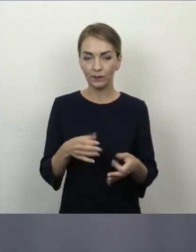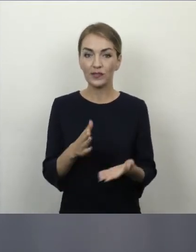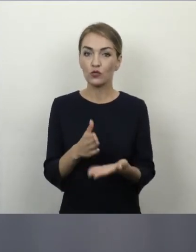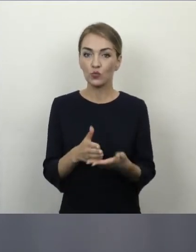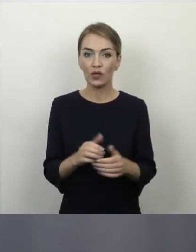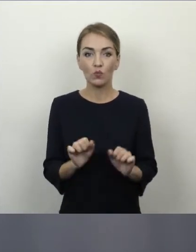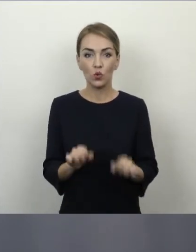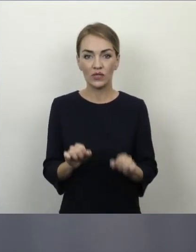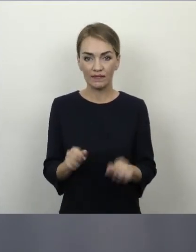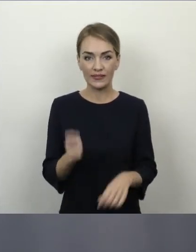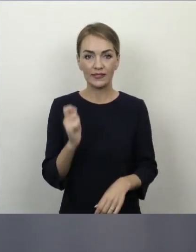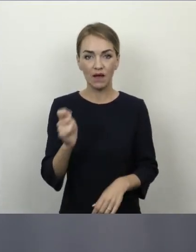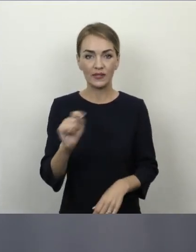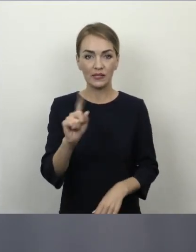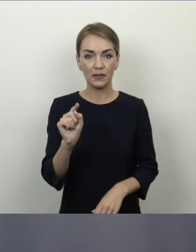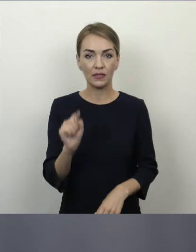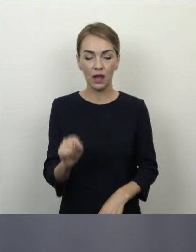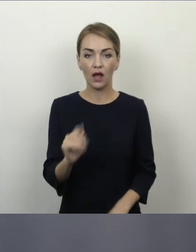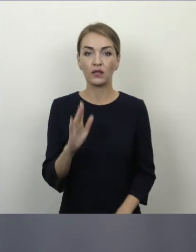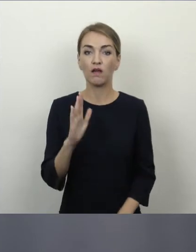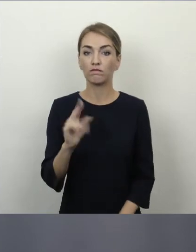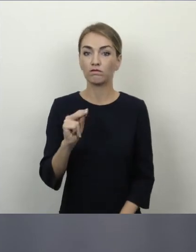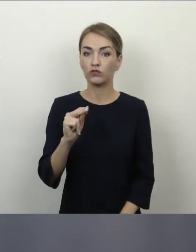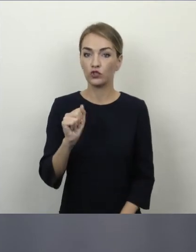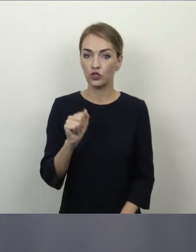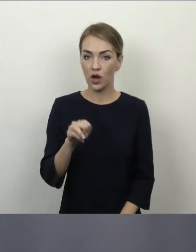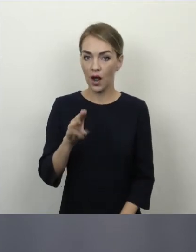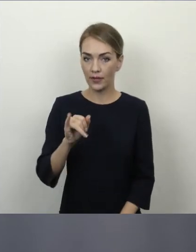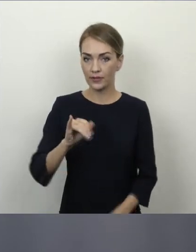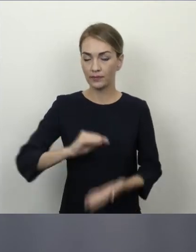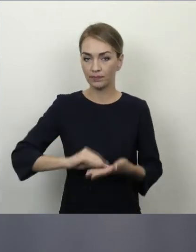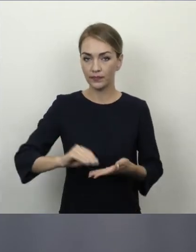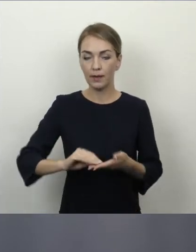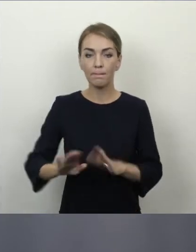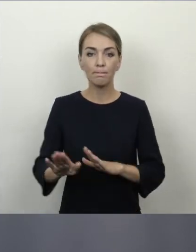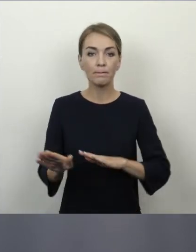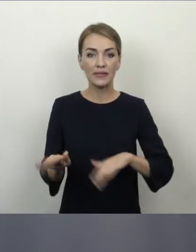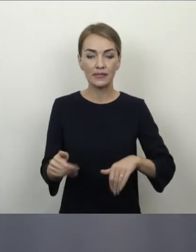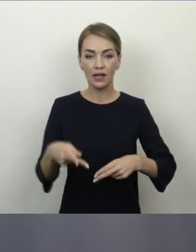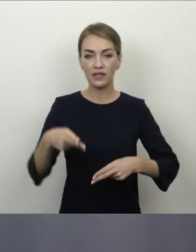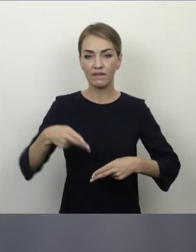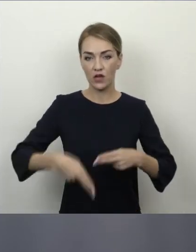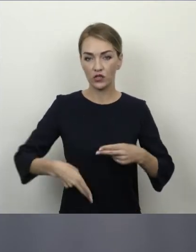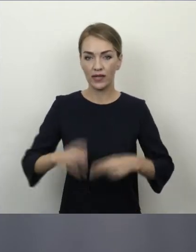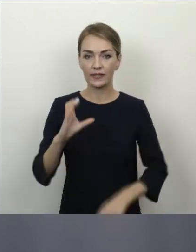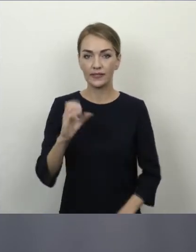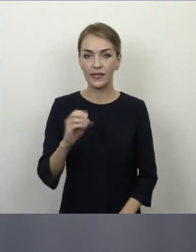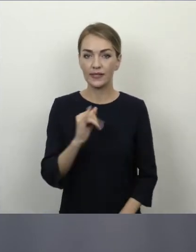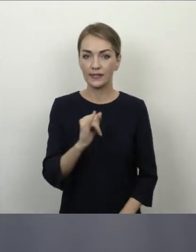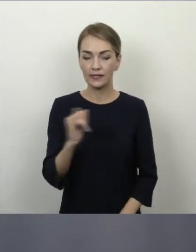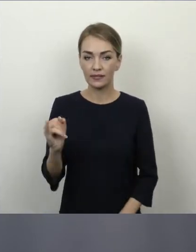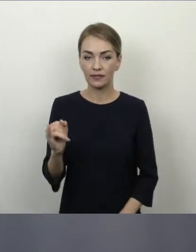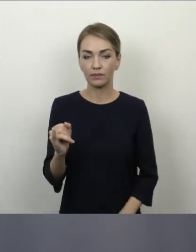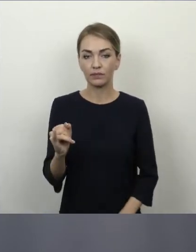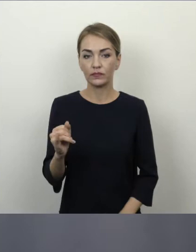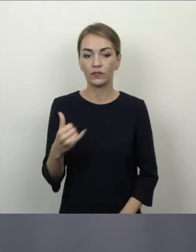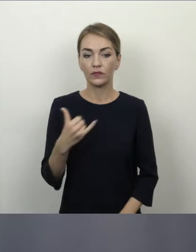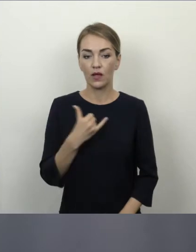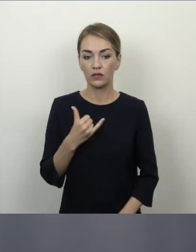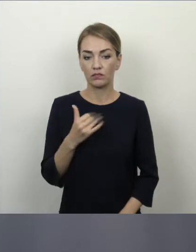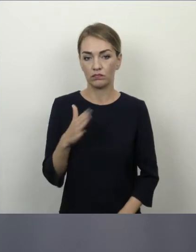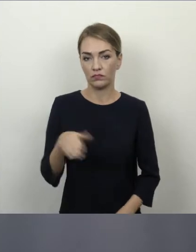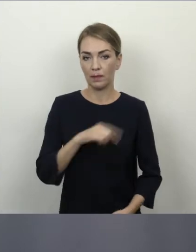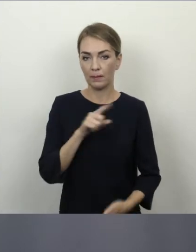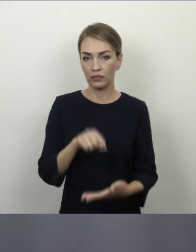to take part in discussion. You can ask your questions in the chat, and after completion of the